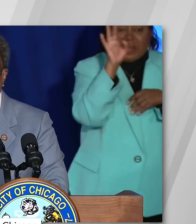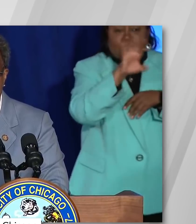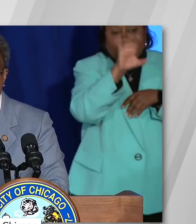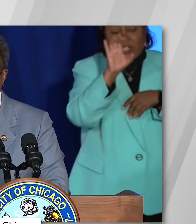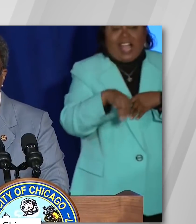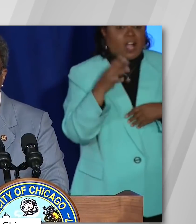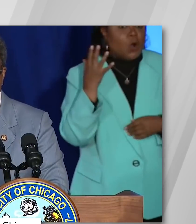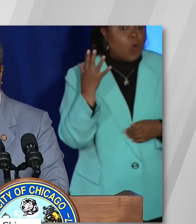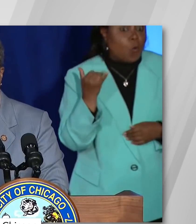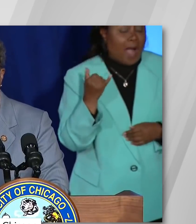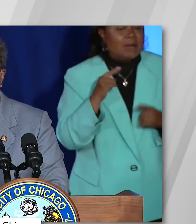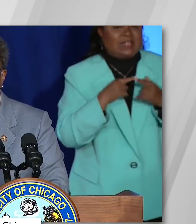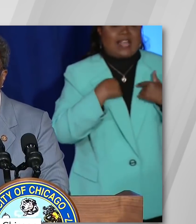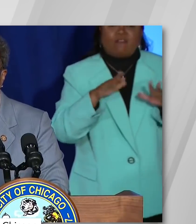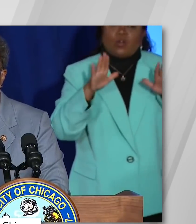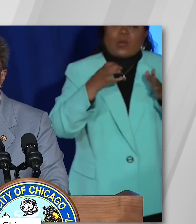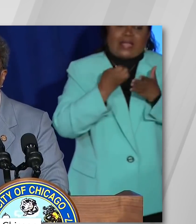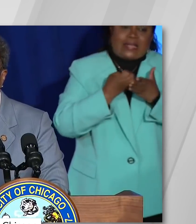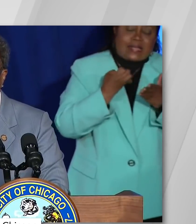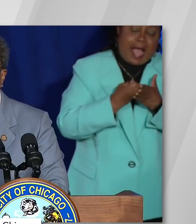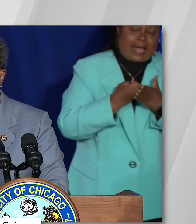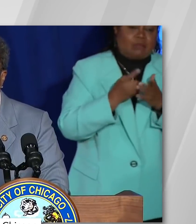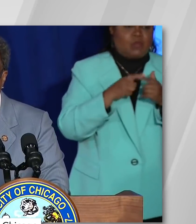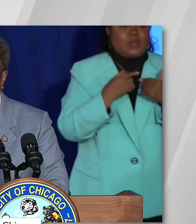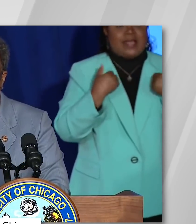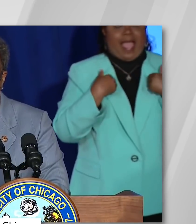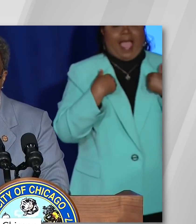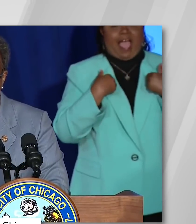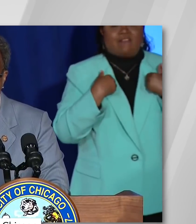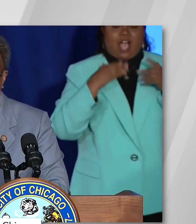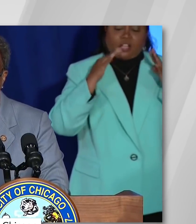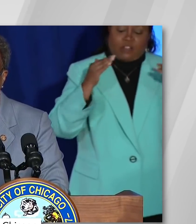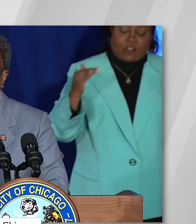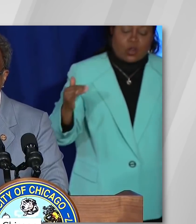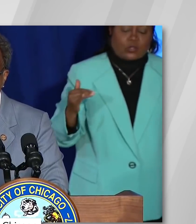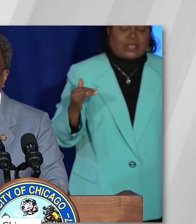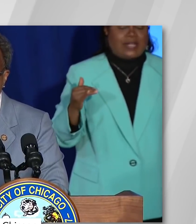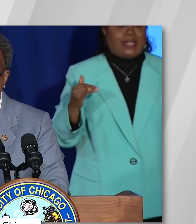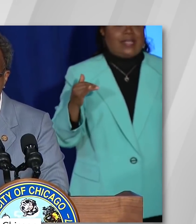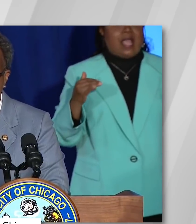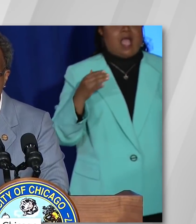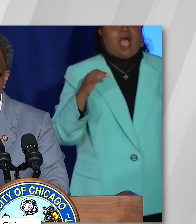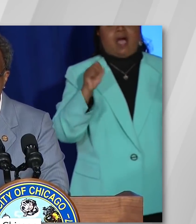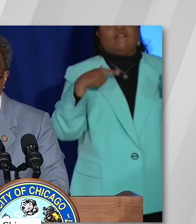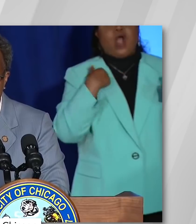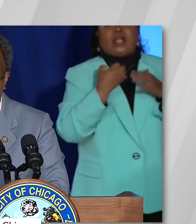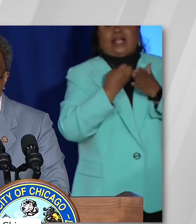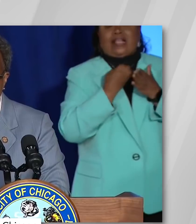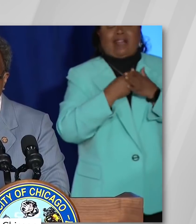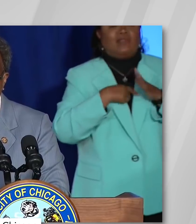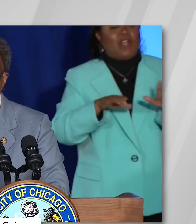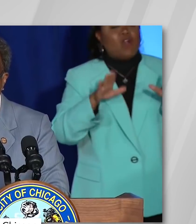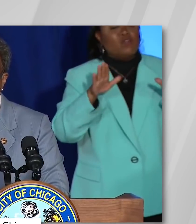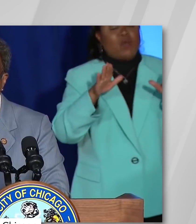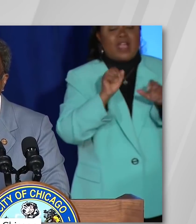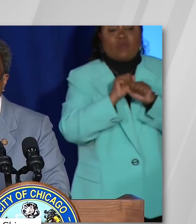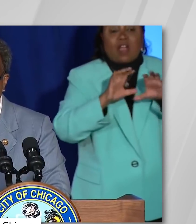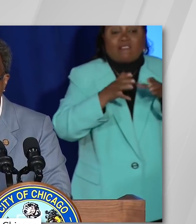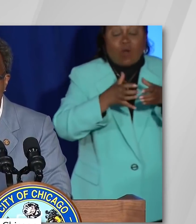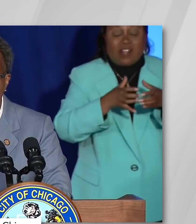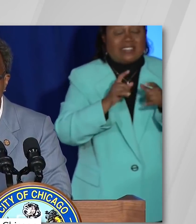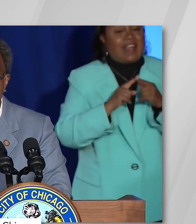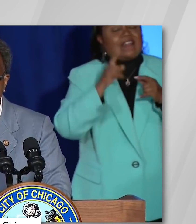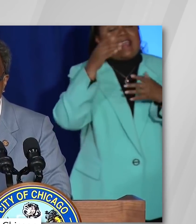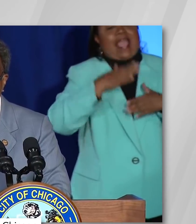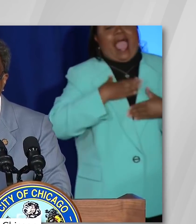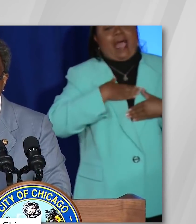Chicago. Why? Because we have a great economy. We have a diversity of our economy. We have a great workforce. And